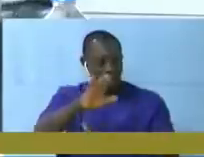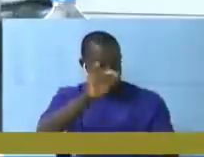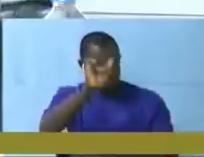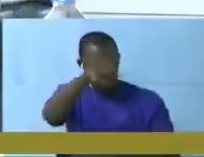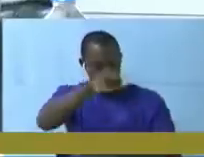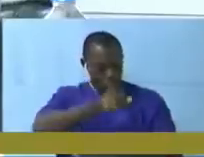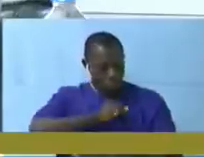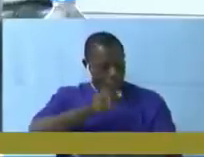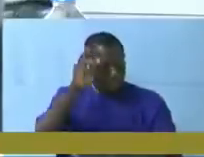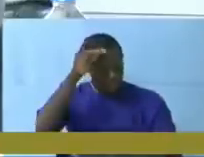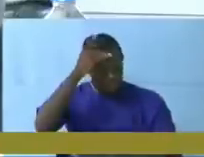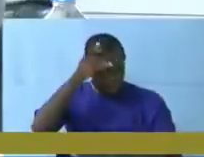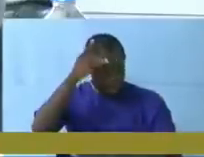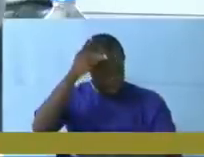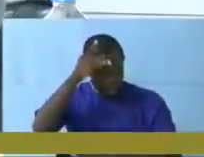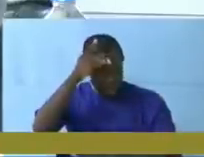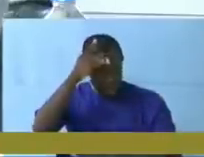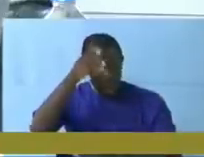were bound to lose your seat.